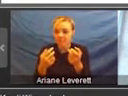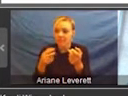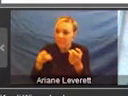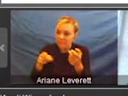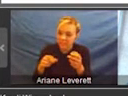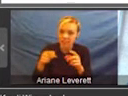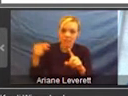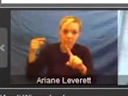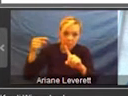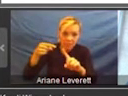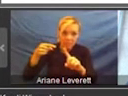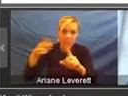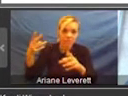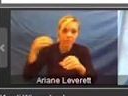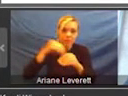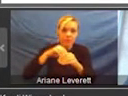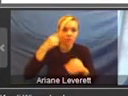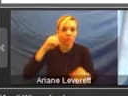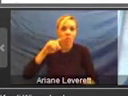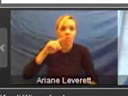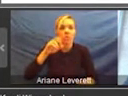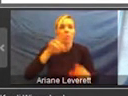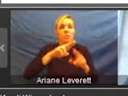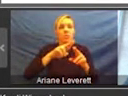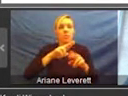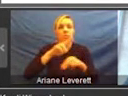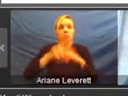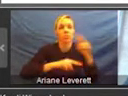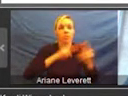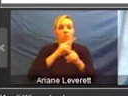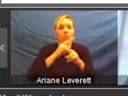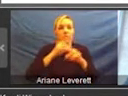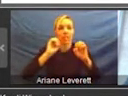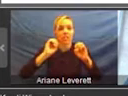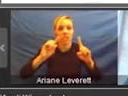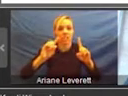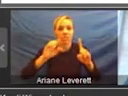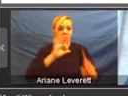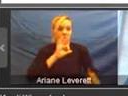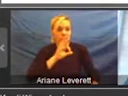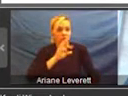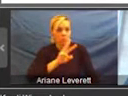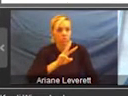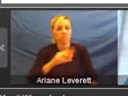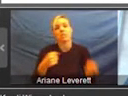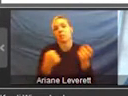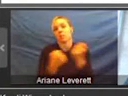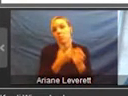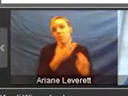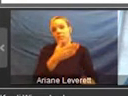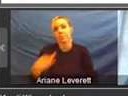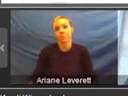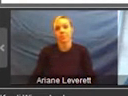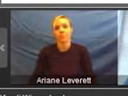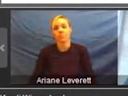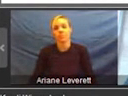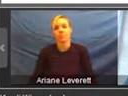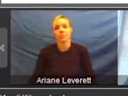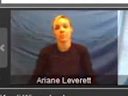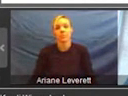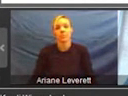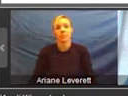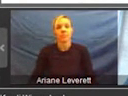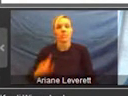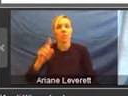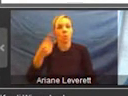Education framework, and it is really meant to only come in like at the very last moment. So once you